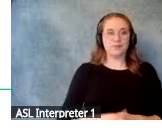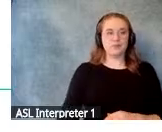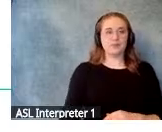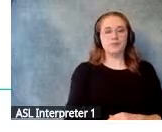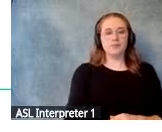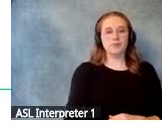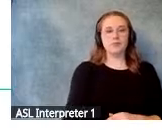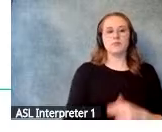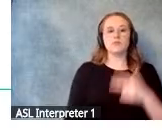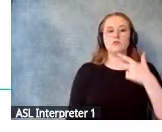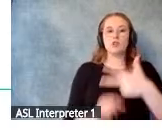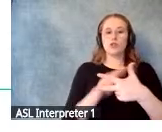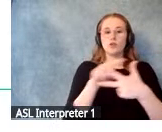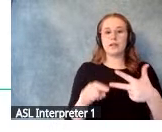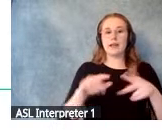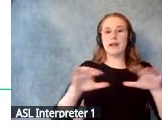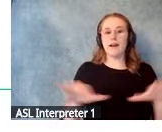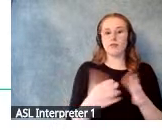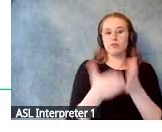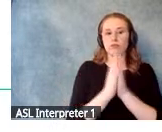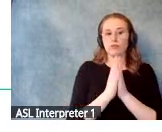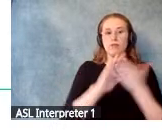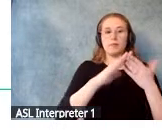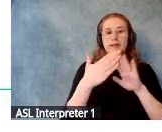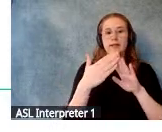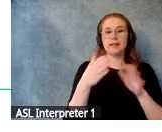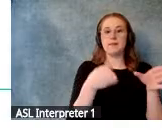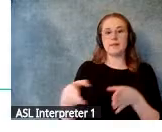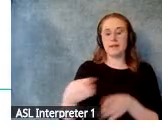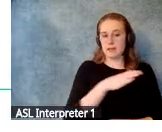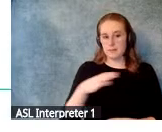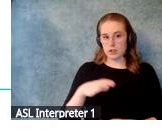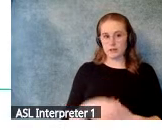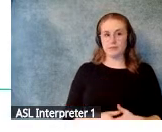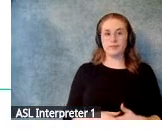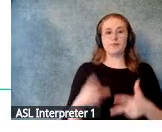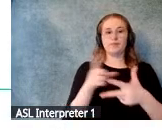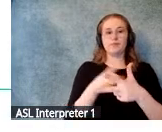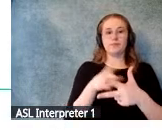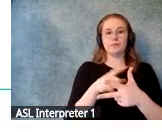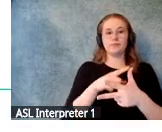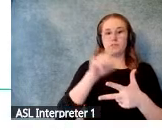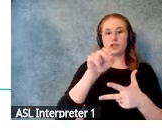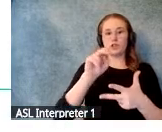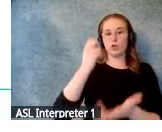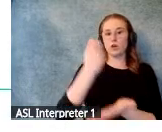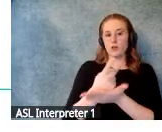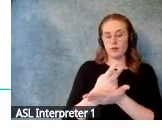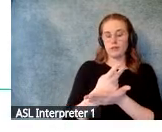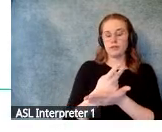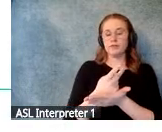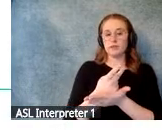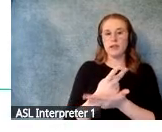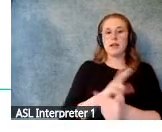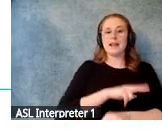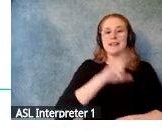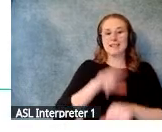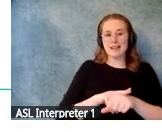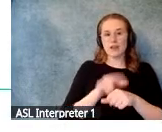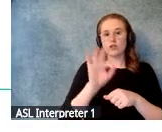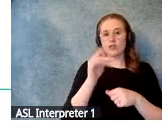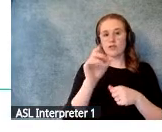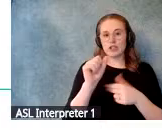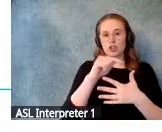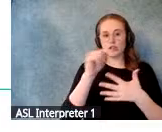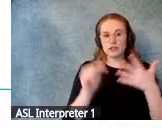The proposal seeks 3 actions from the City Planning Commission. The first action is a zoning authorization to modify natural features in the